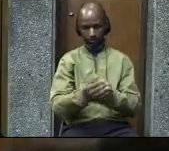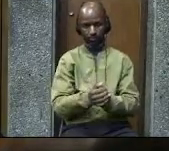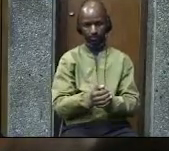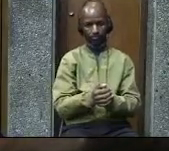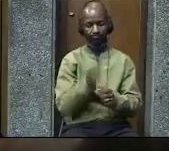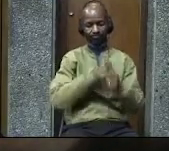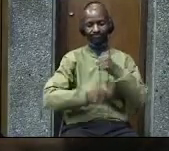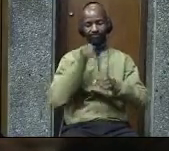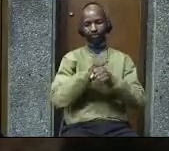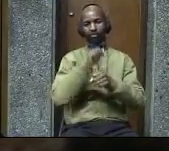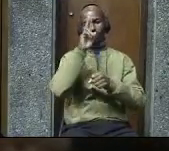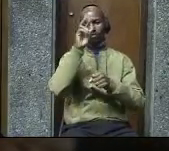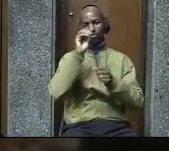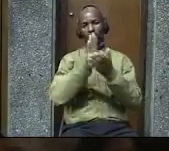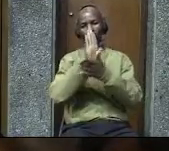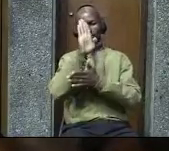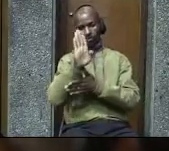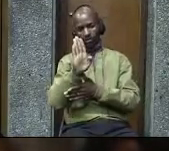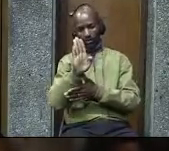in